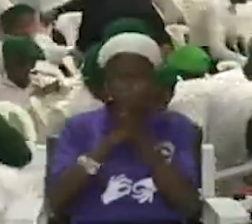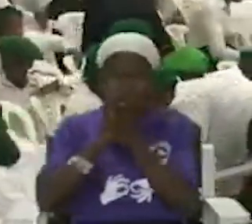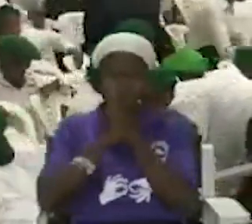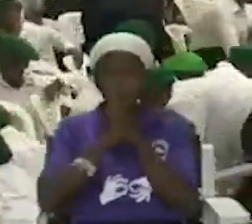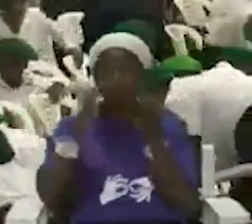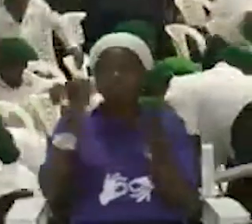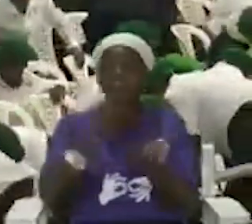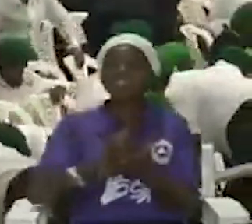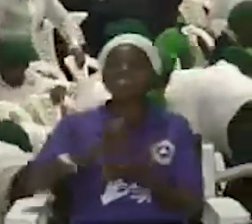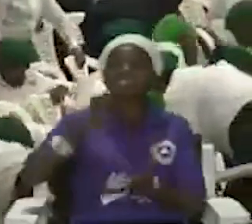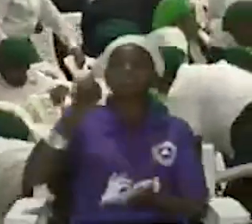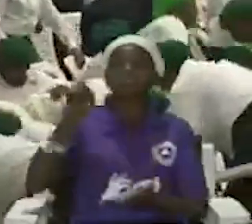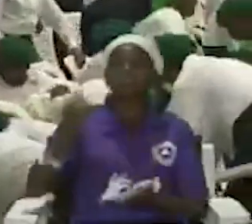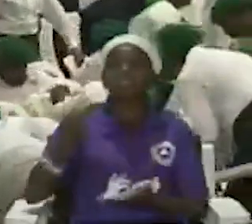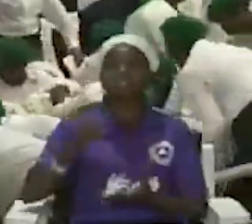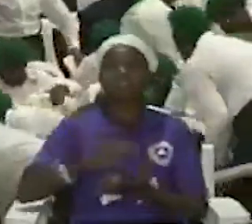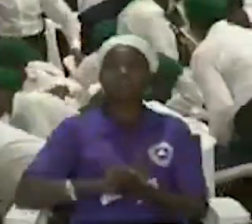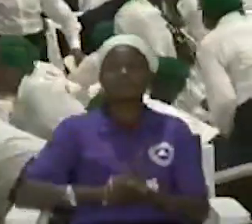Amen.